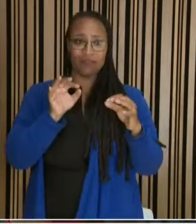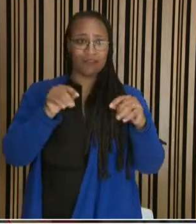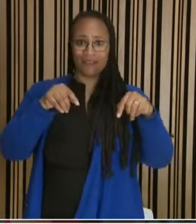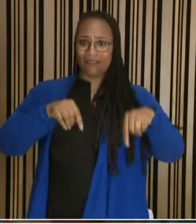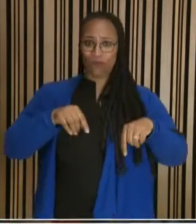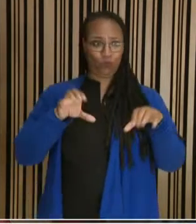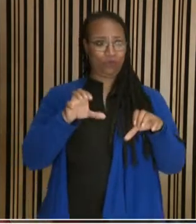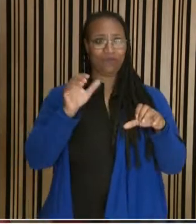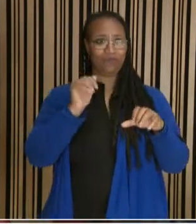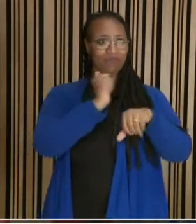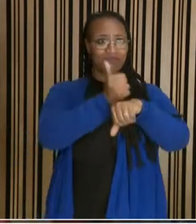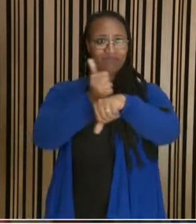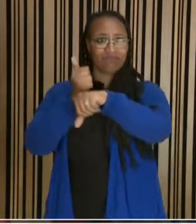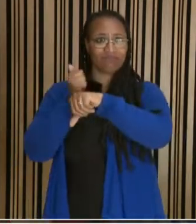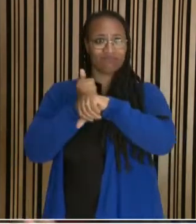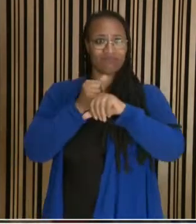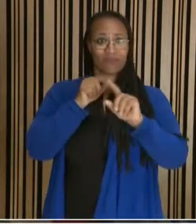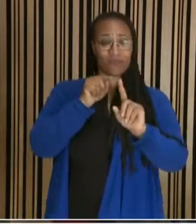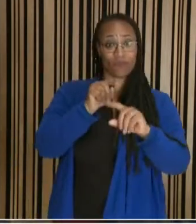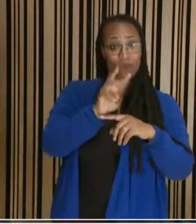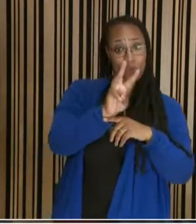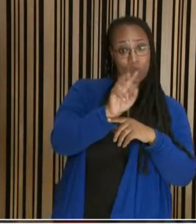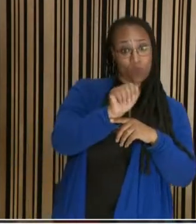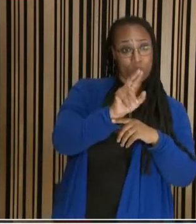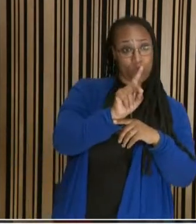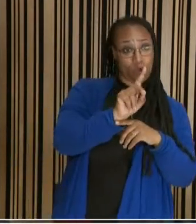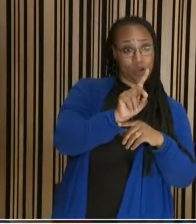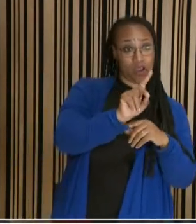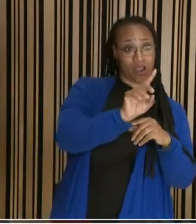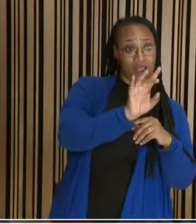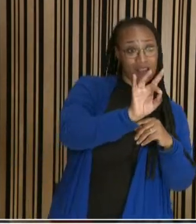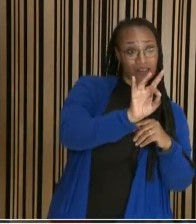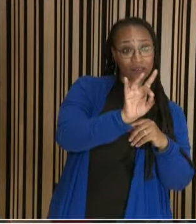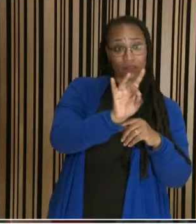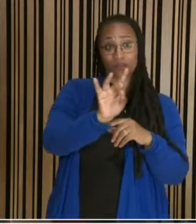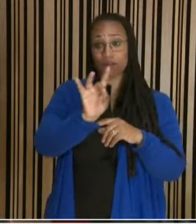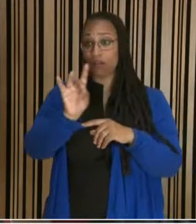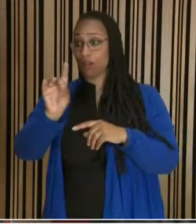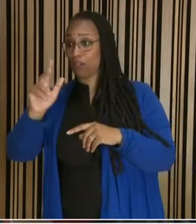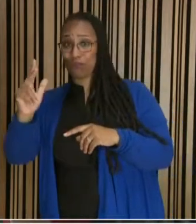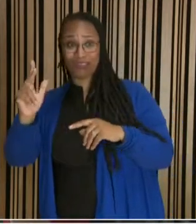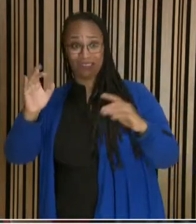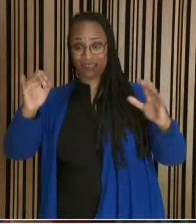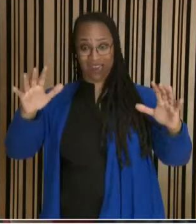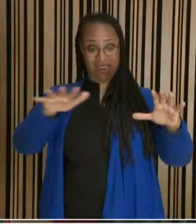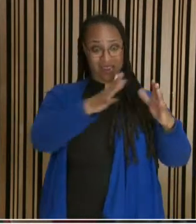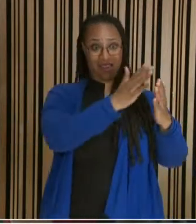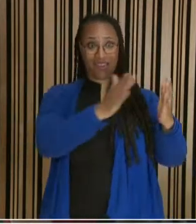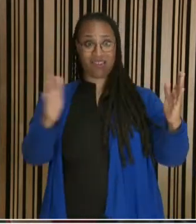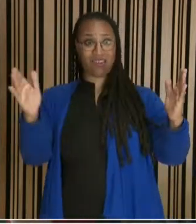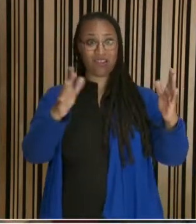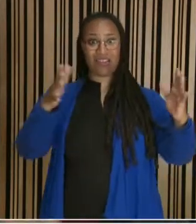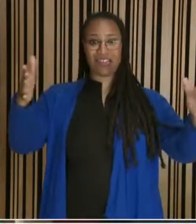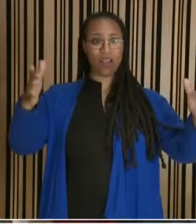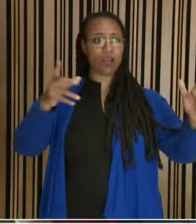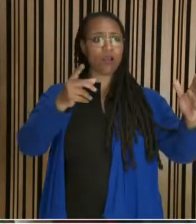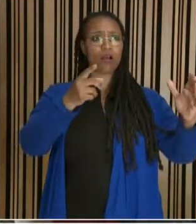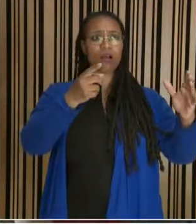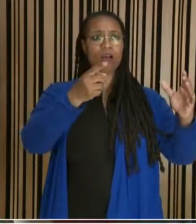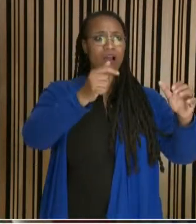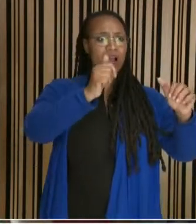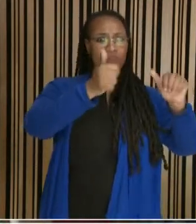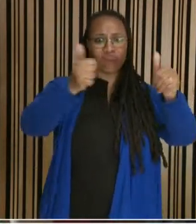from Ward 8 to Ward 3 and every place in between, there's too much speeding and reckless driving. I also